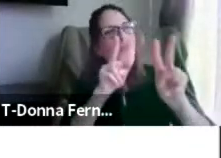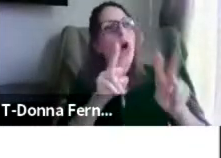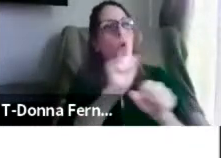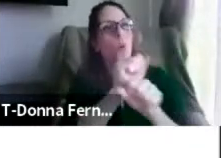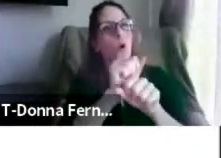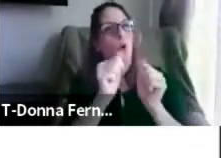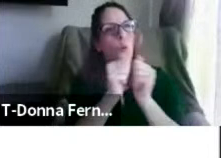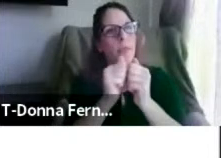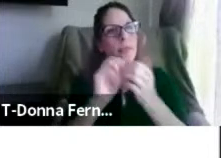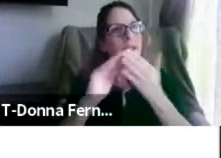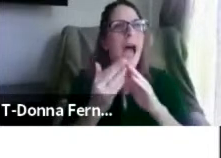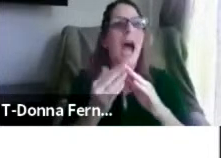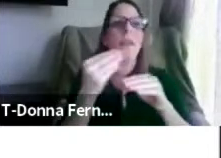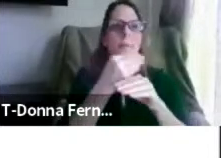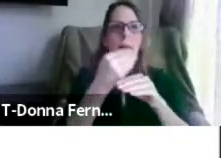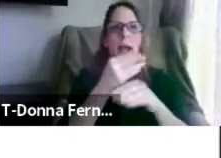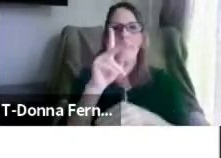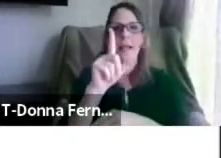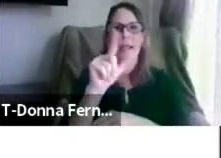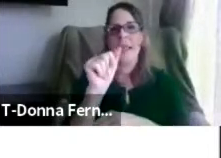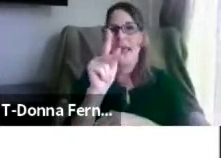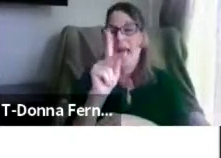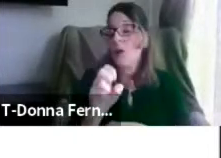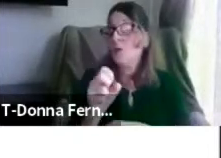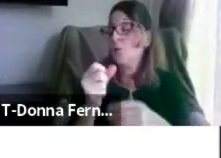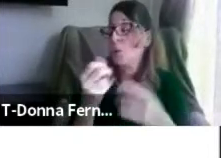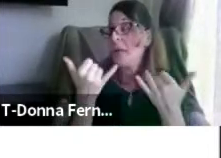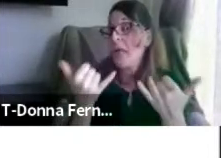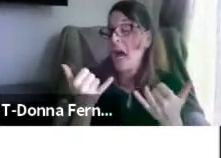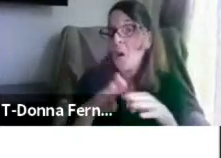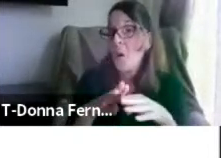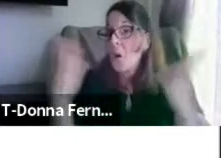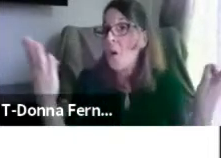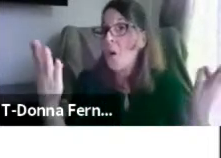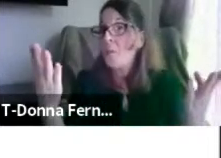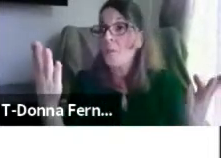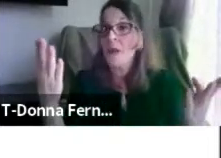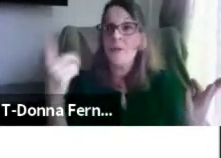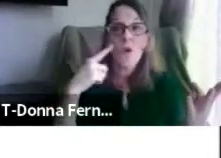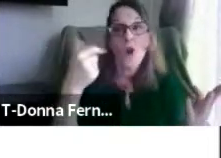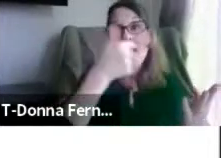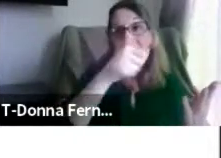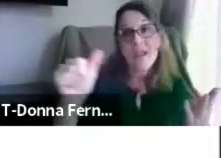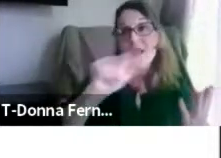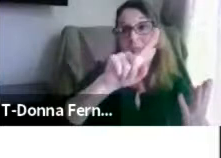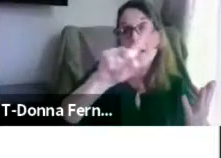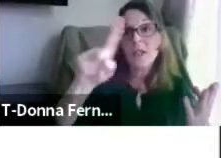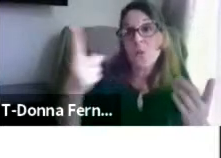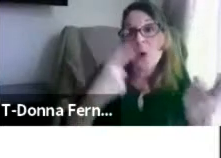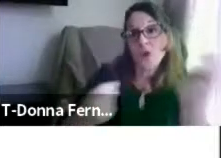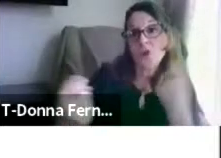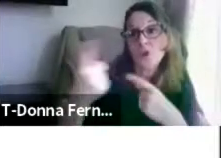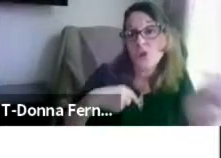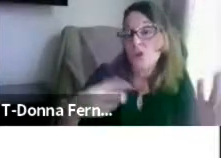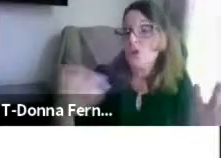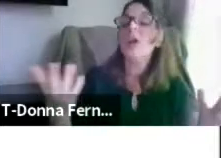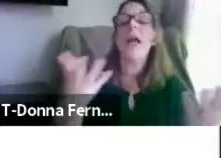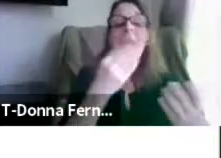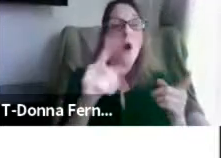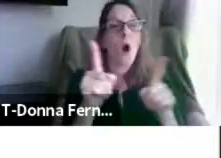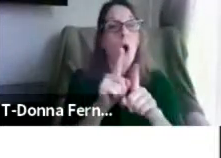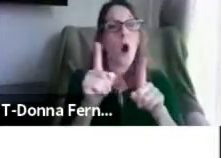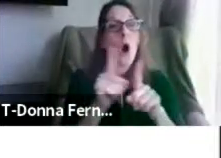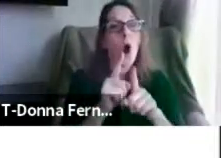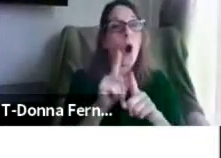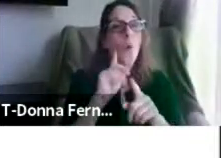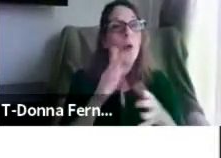So I'm opening this up for any questions now, if anybody has any questions. And also I'm going to leave